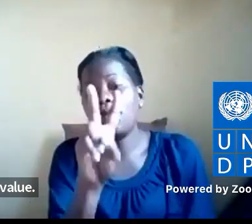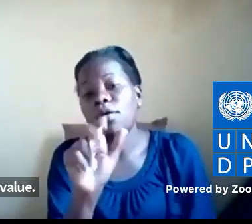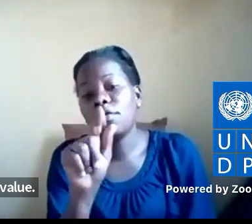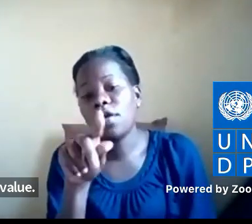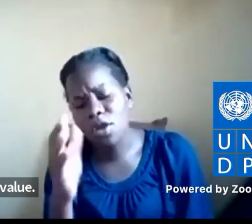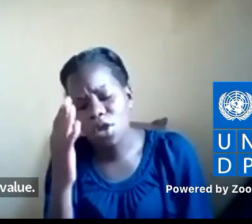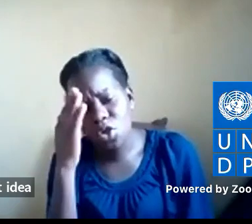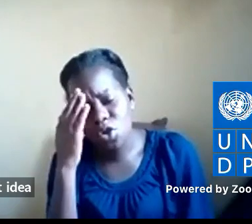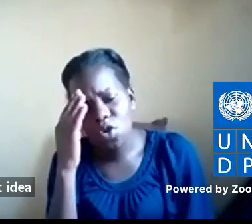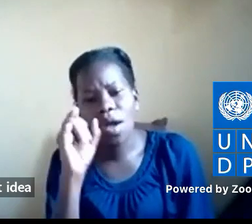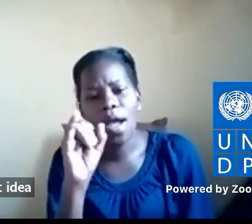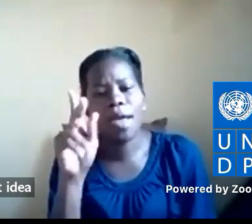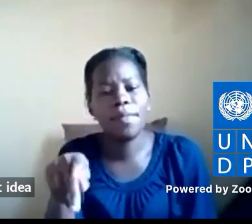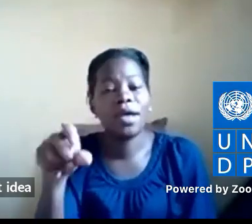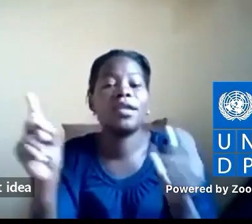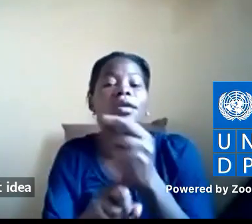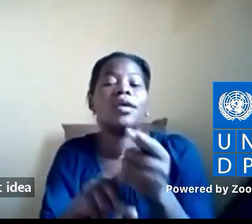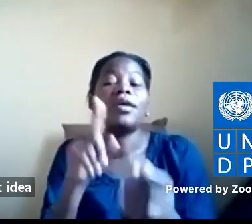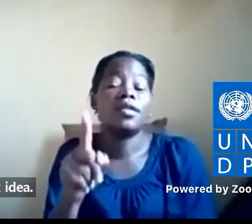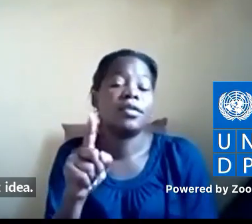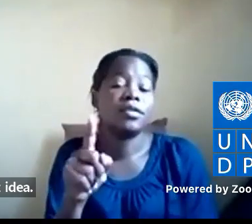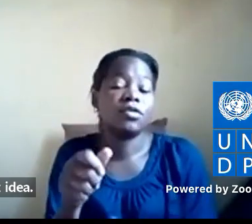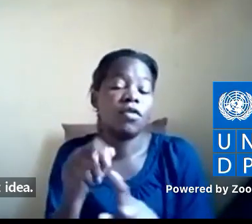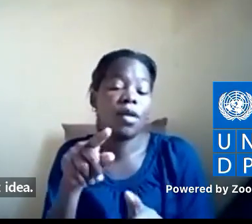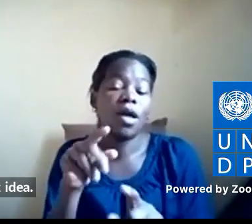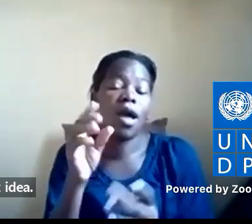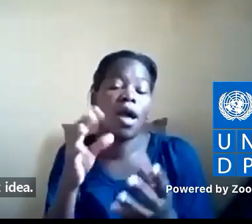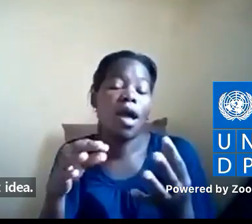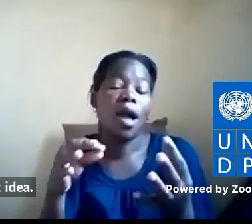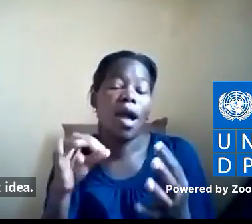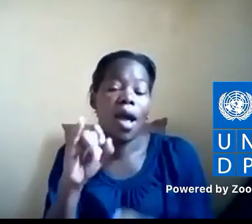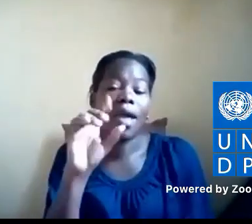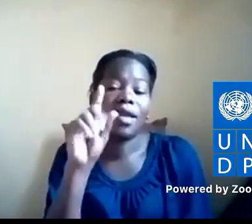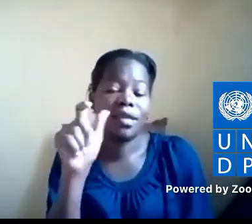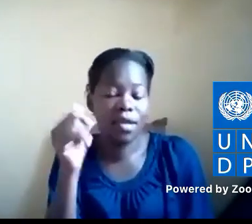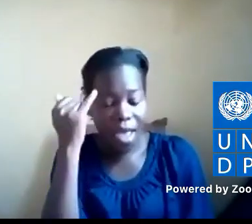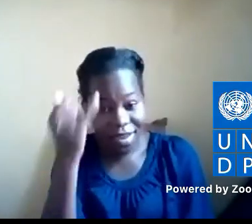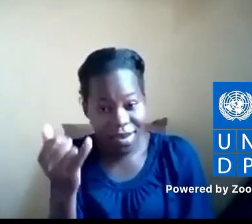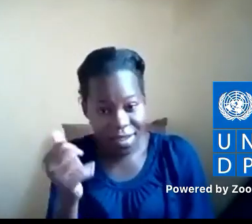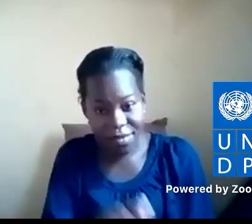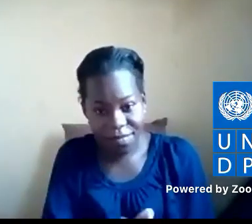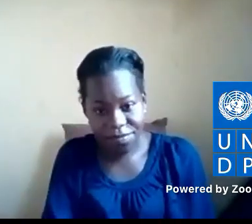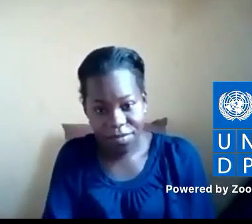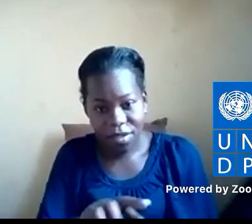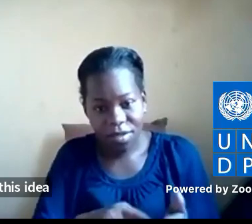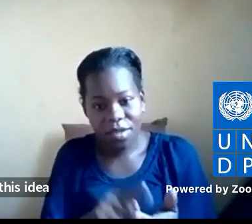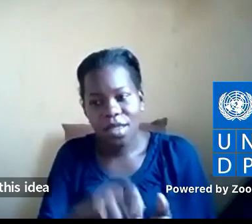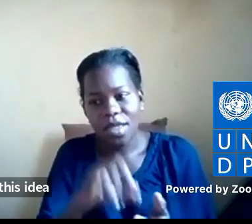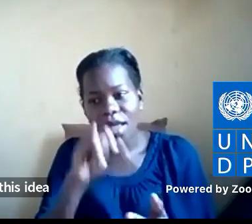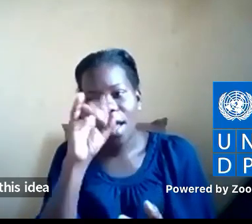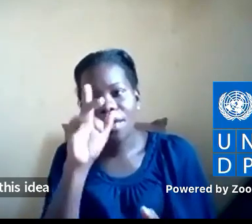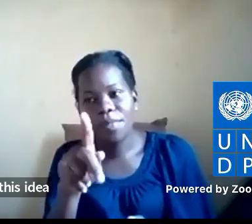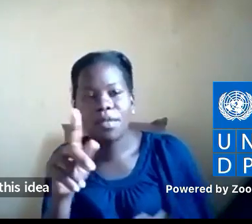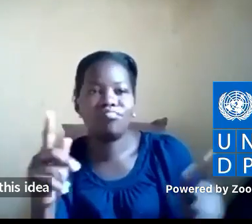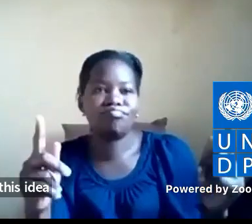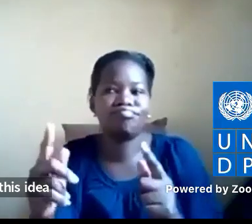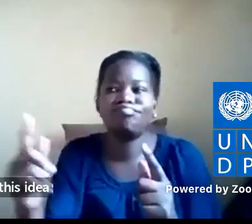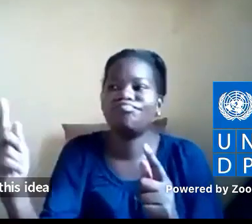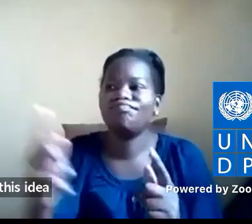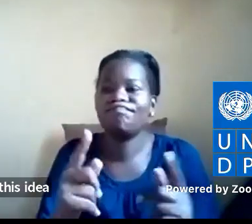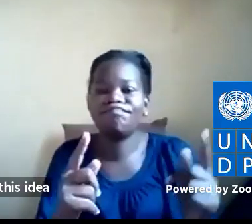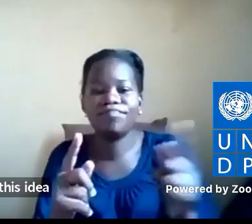that idea. I look forward to having more IPs emerge from this ideathon, and we are going